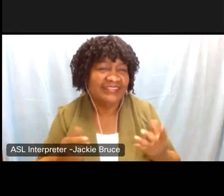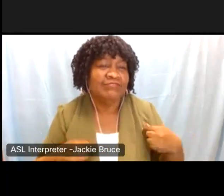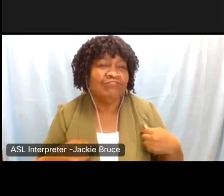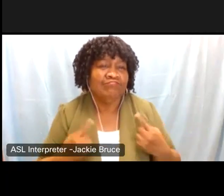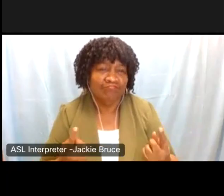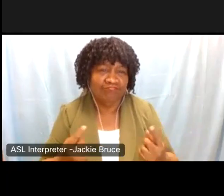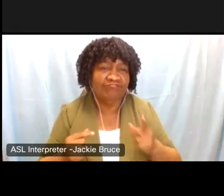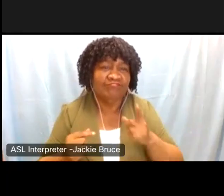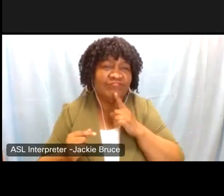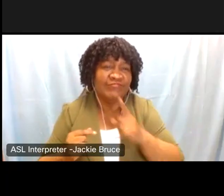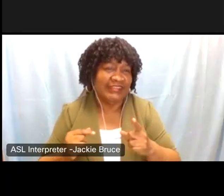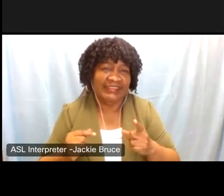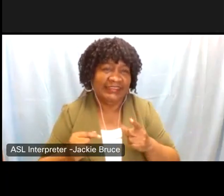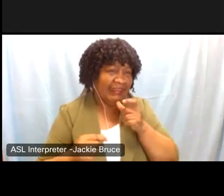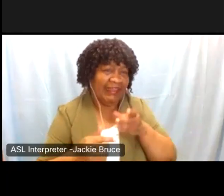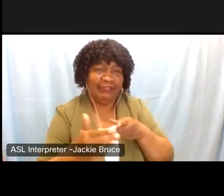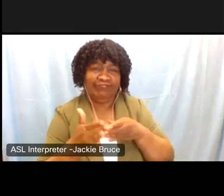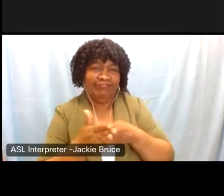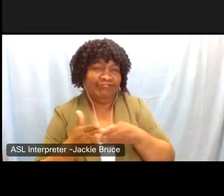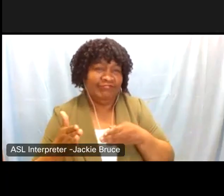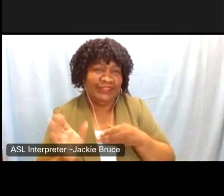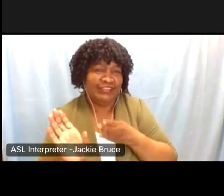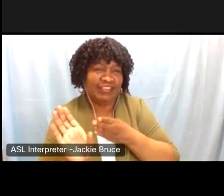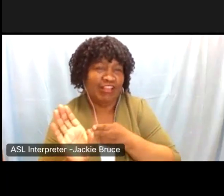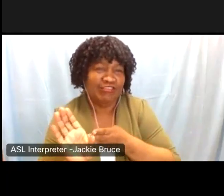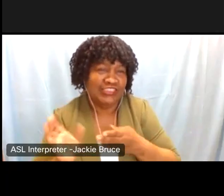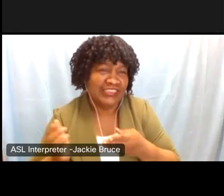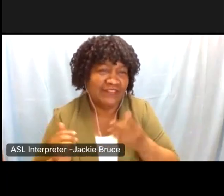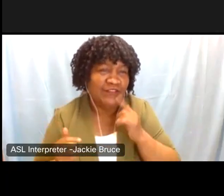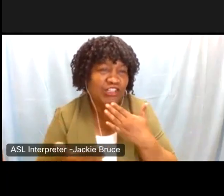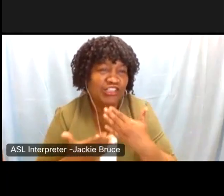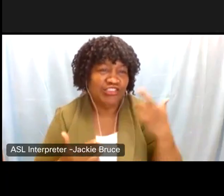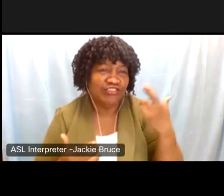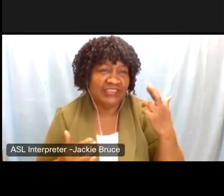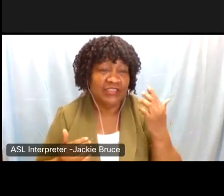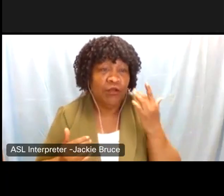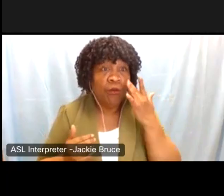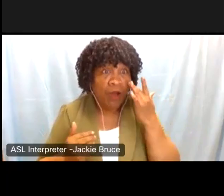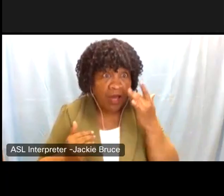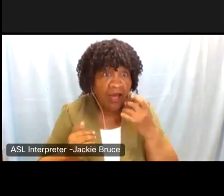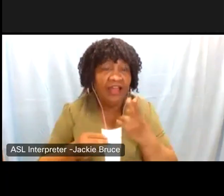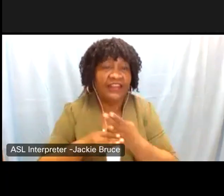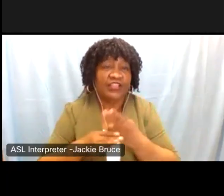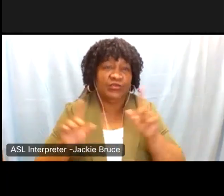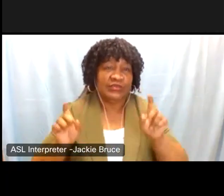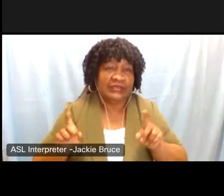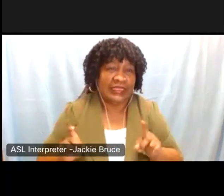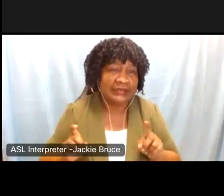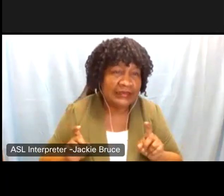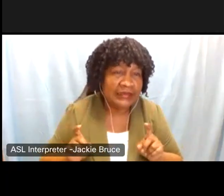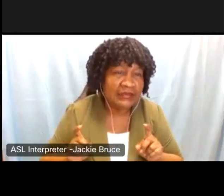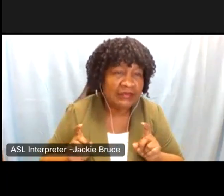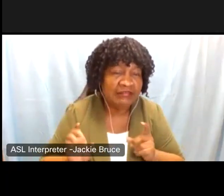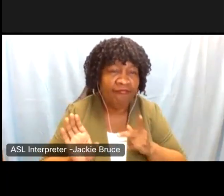very anti-psychology for very good reasons, namely the use of psychological testing